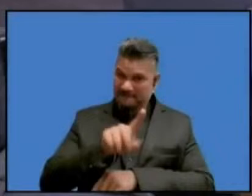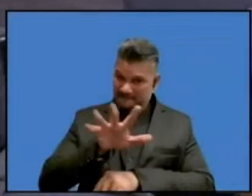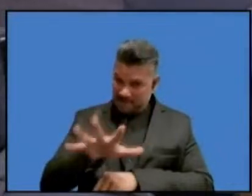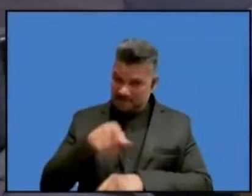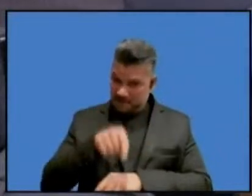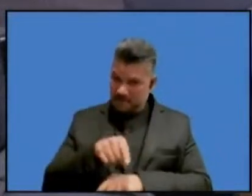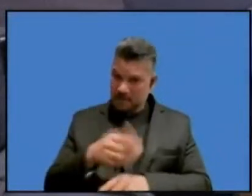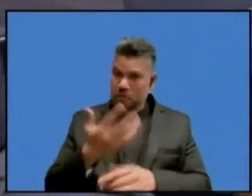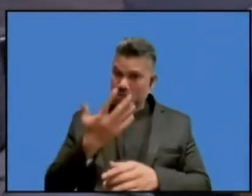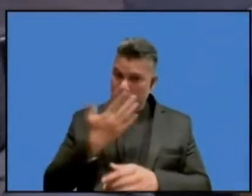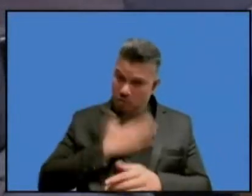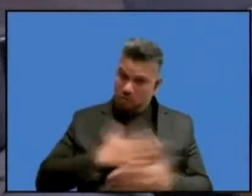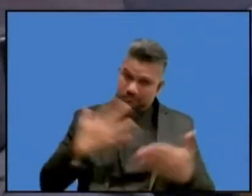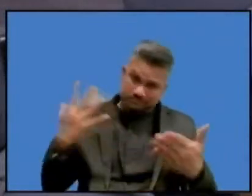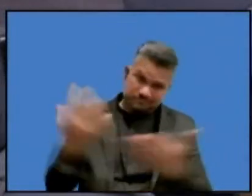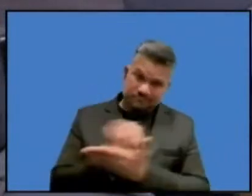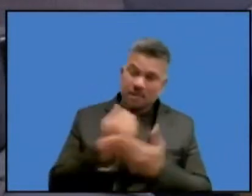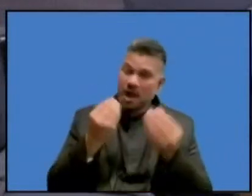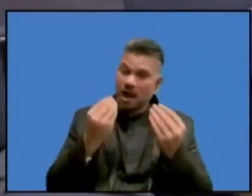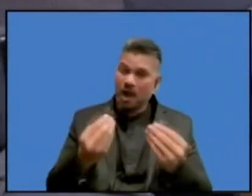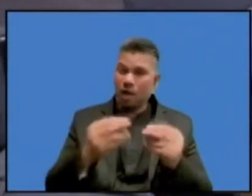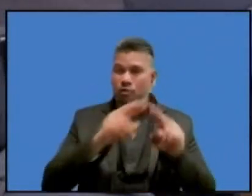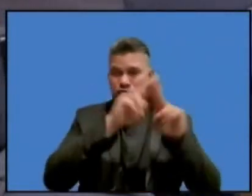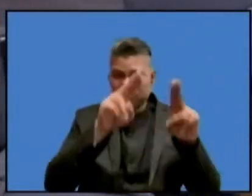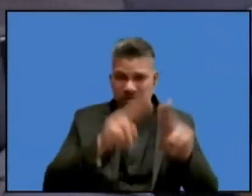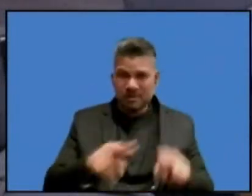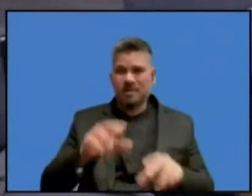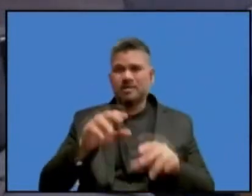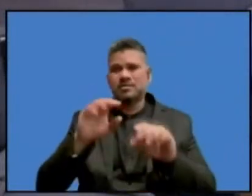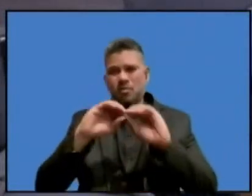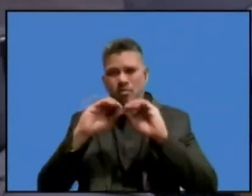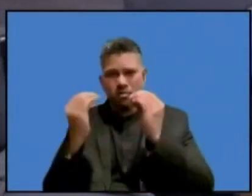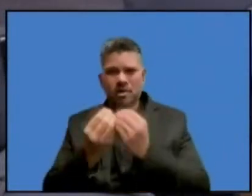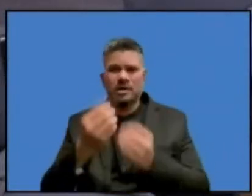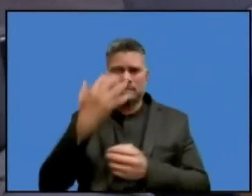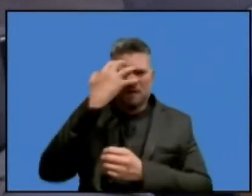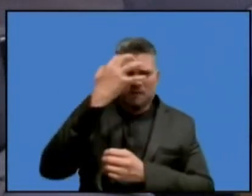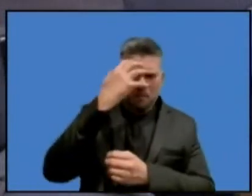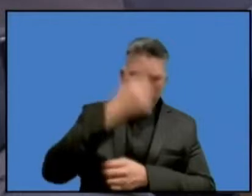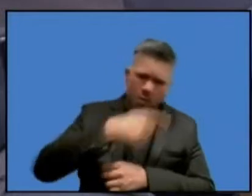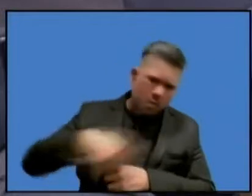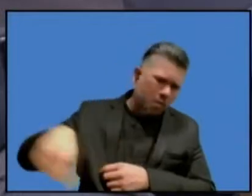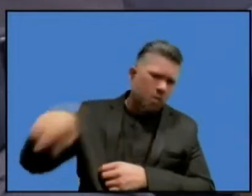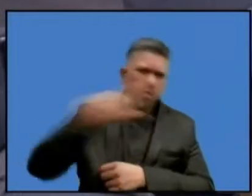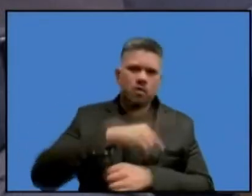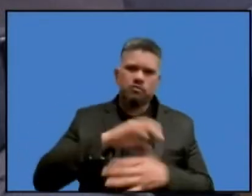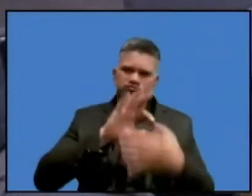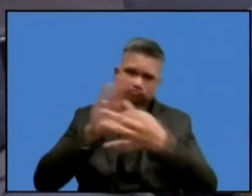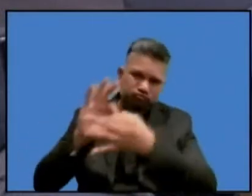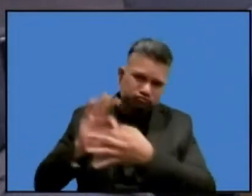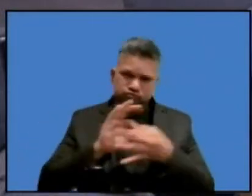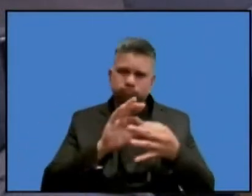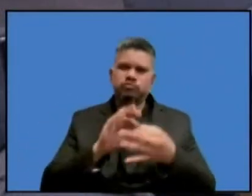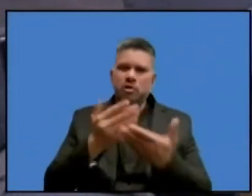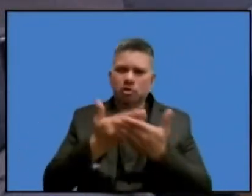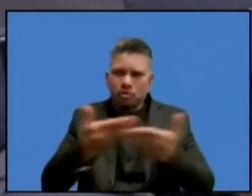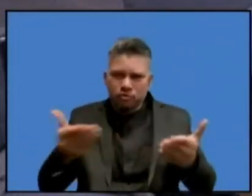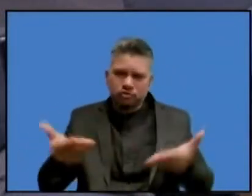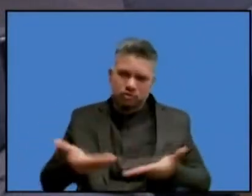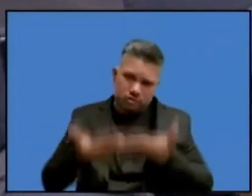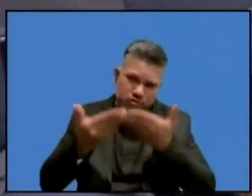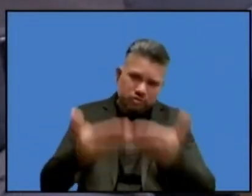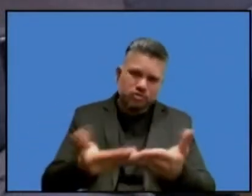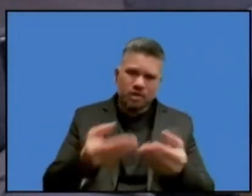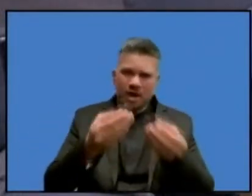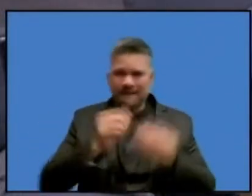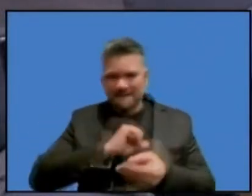international agencies to support greater cooperation and dedicated resourcing for expedited registration processes for asylum seekers